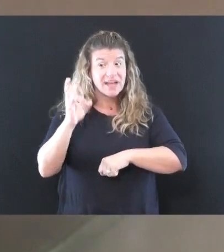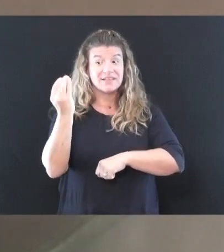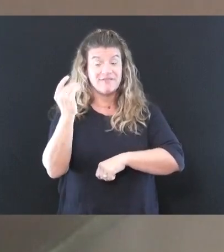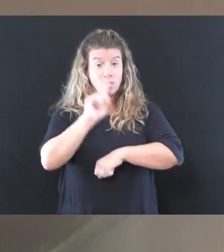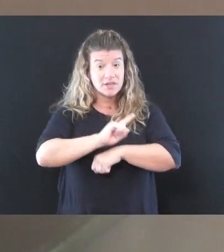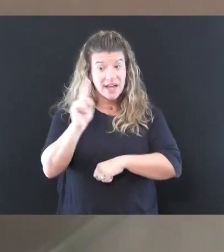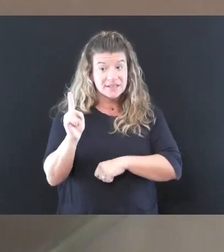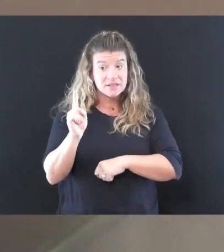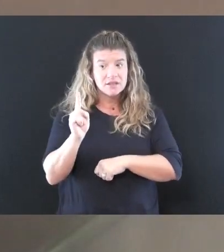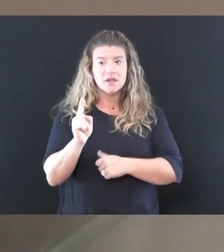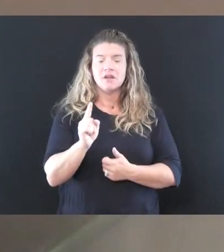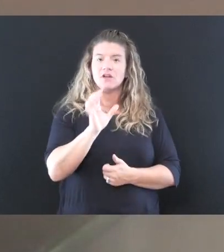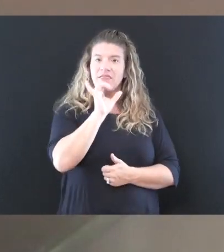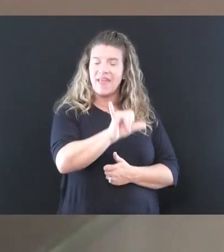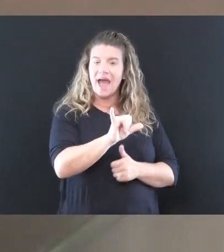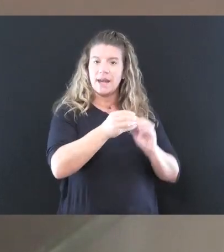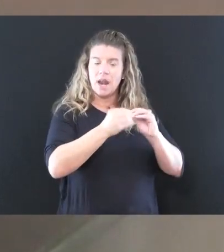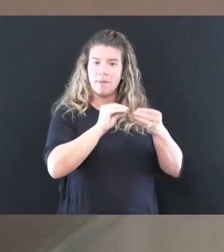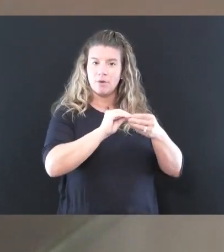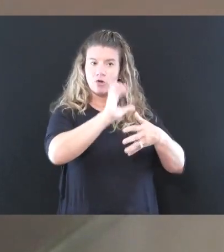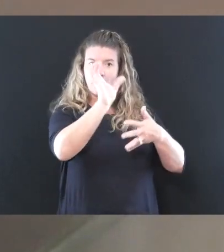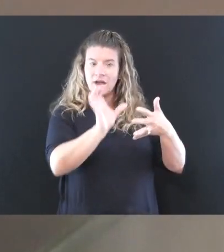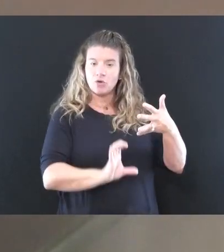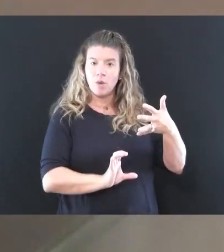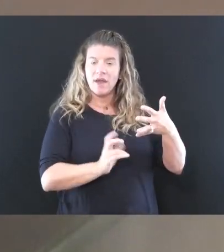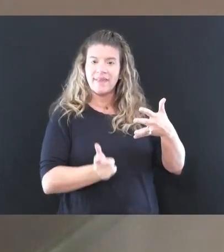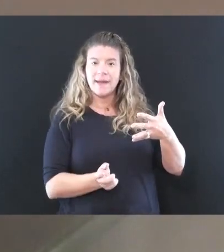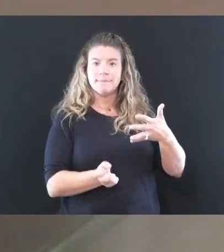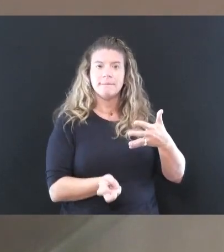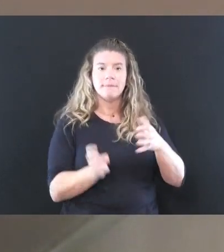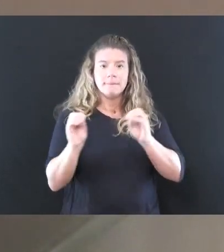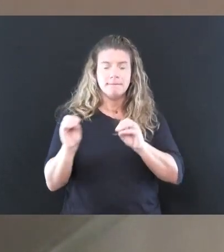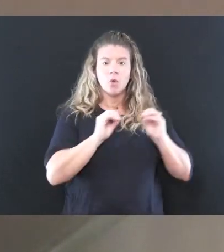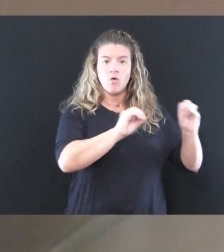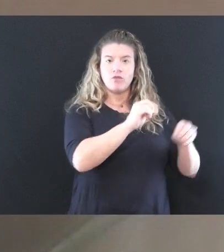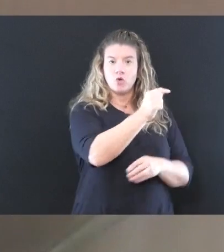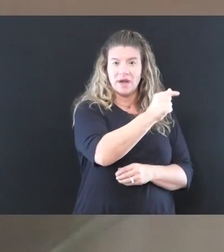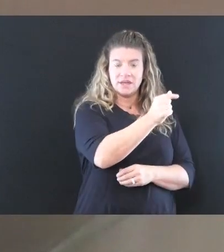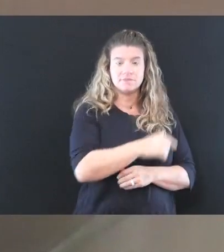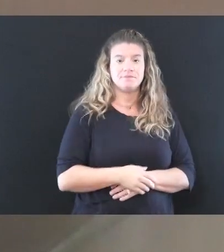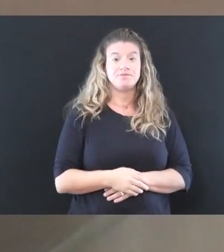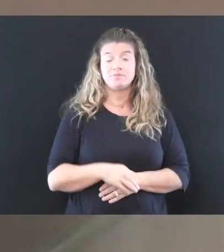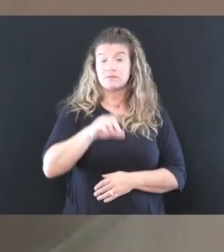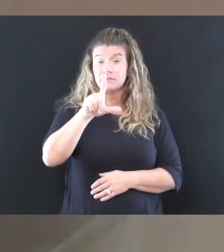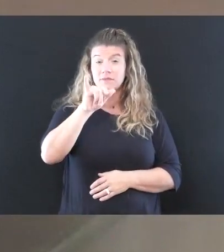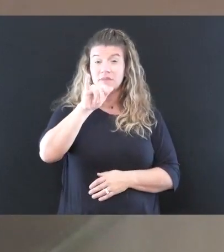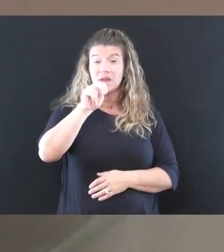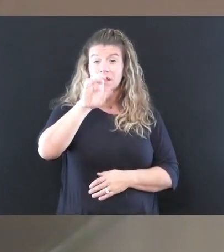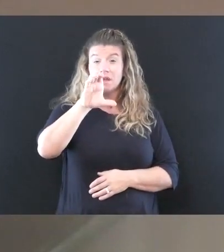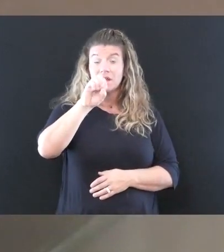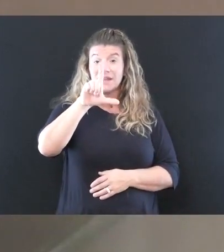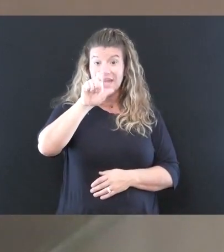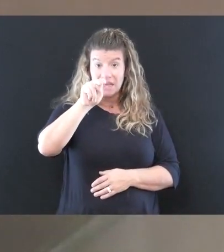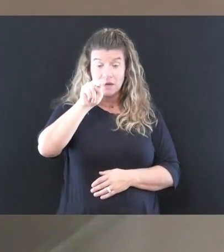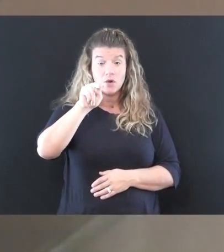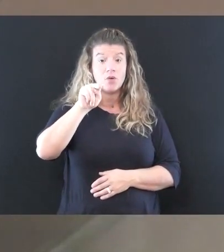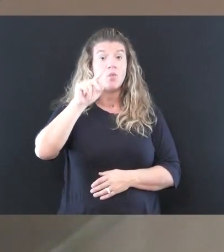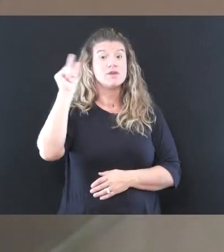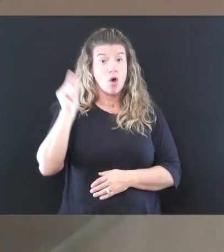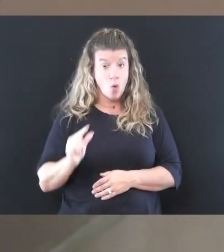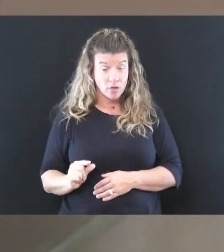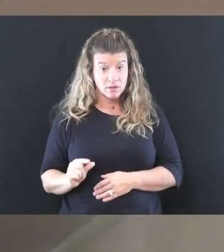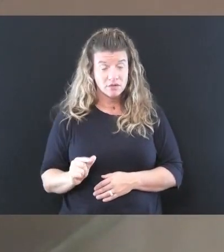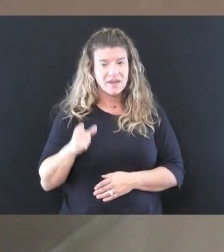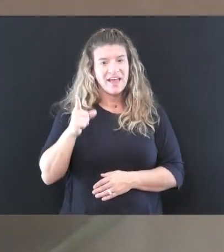averages. So by that criteria, they moved to a green color. Lincoln County, which was gold, had